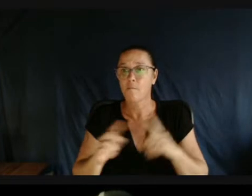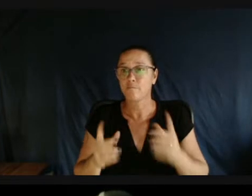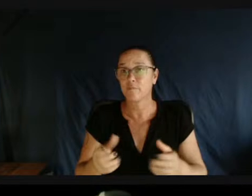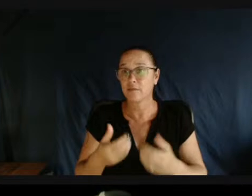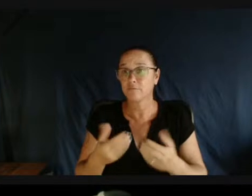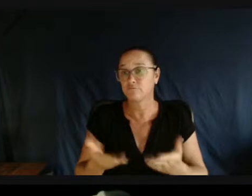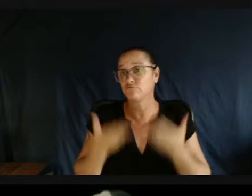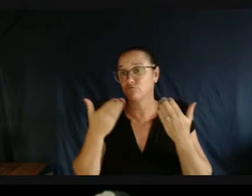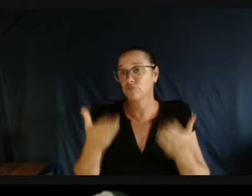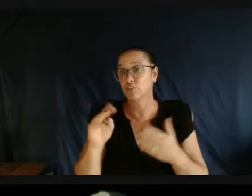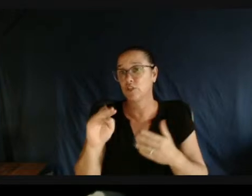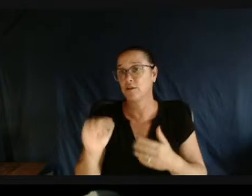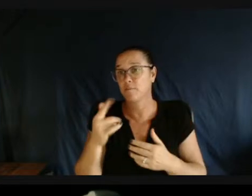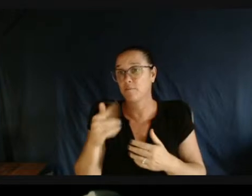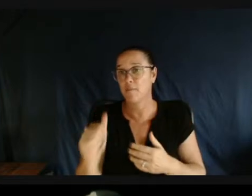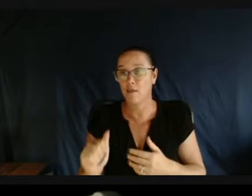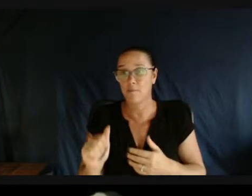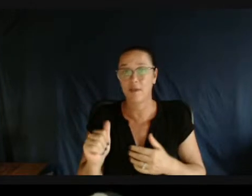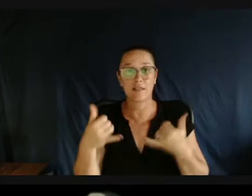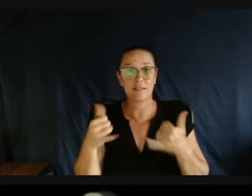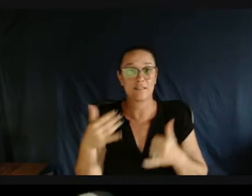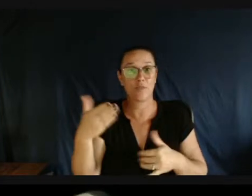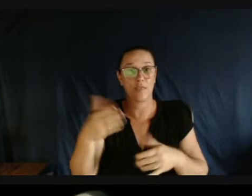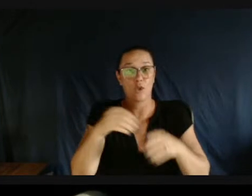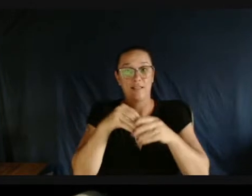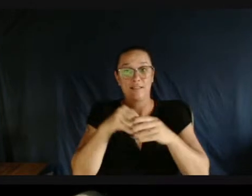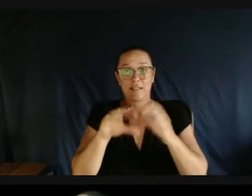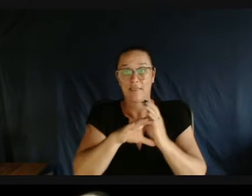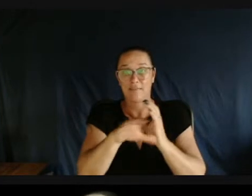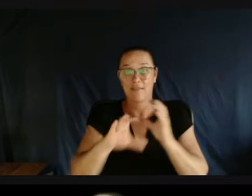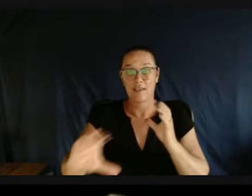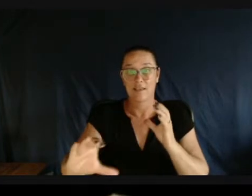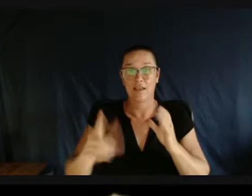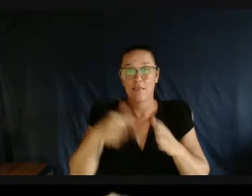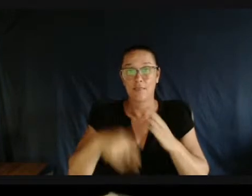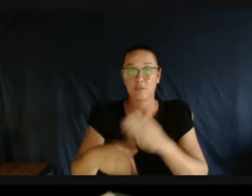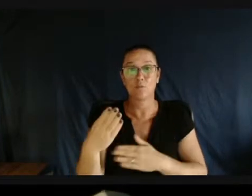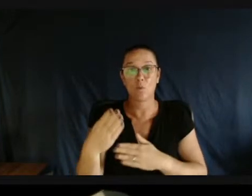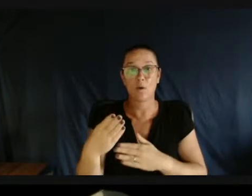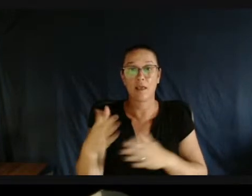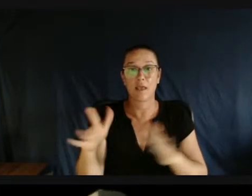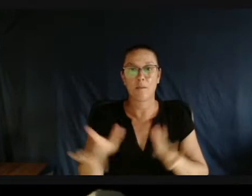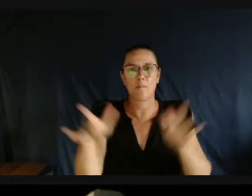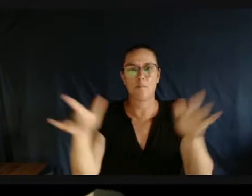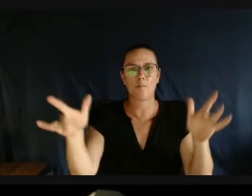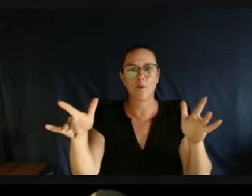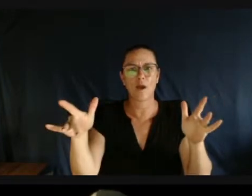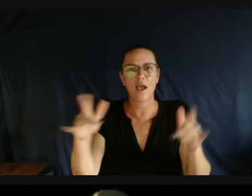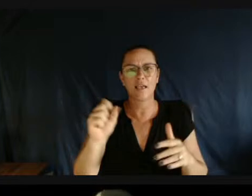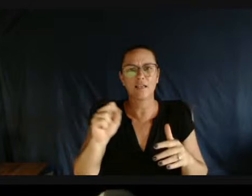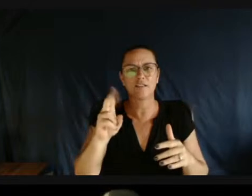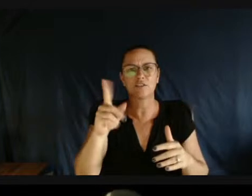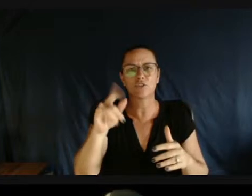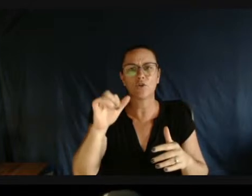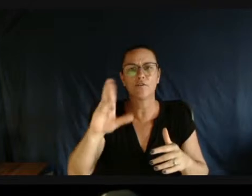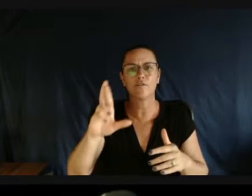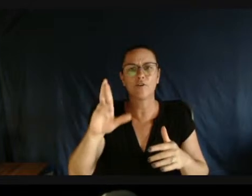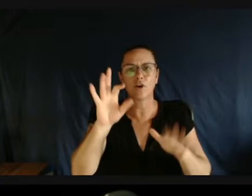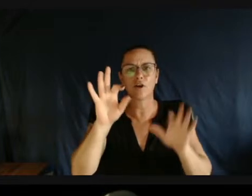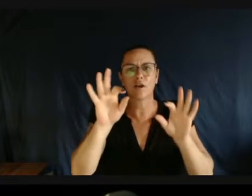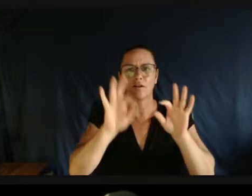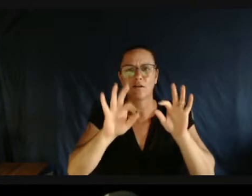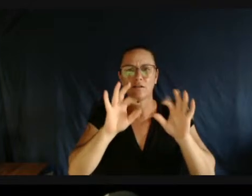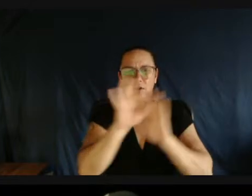magma remains high in the conduit. This morning, bright sulfur deposits are visible on the vent